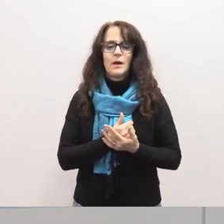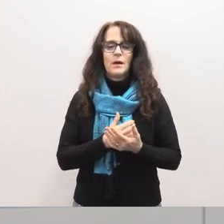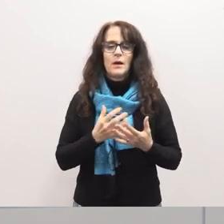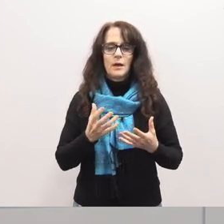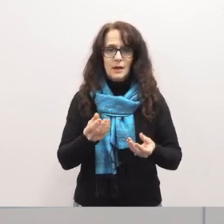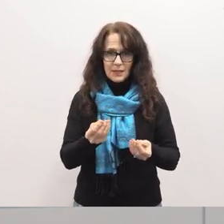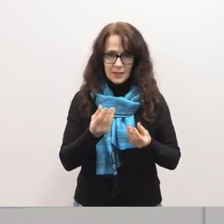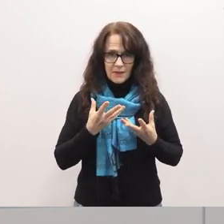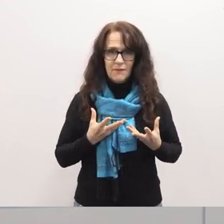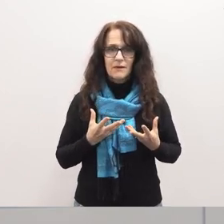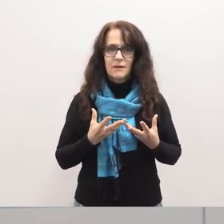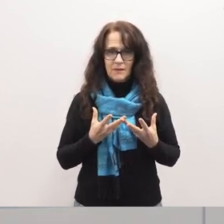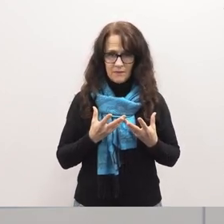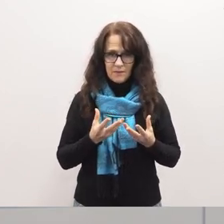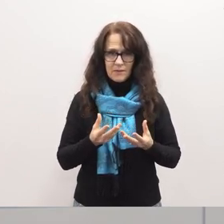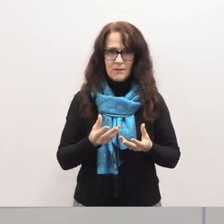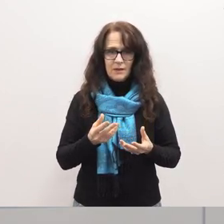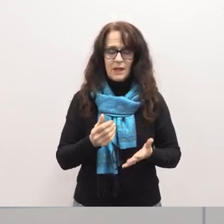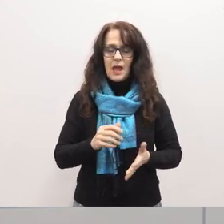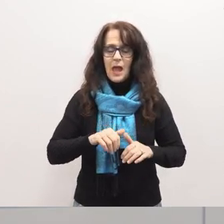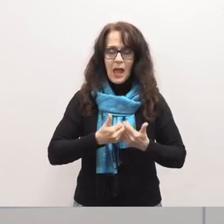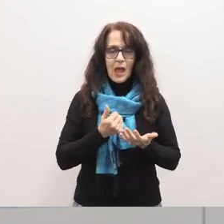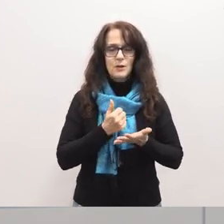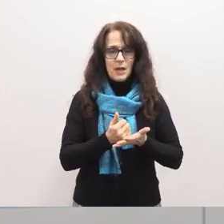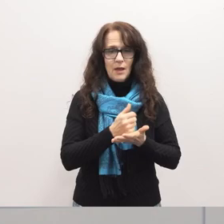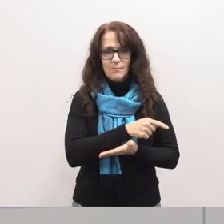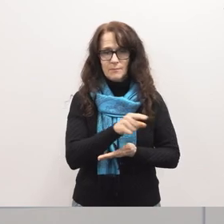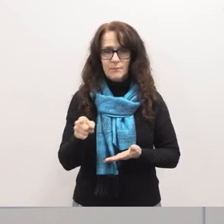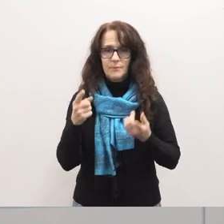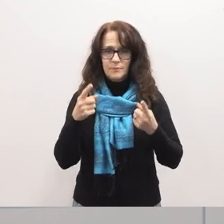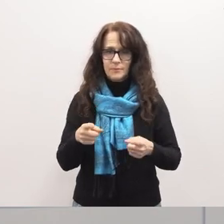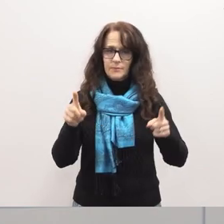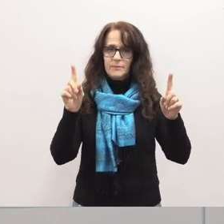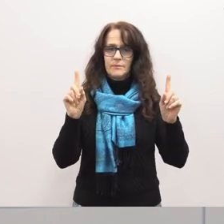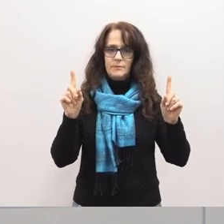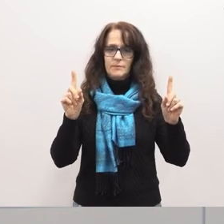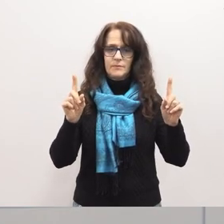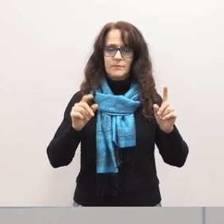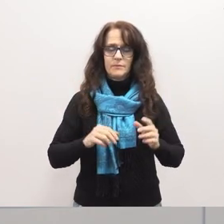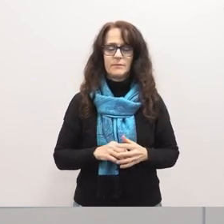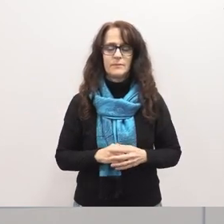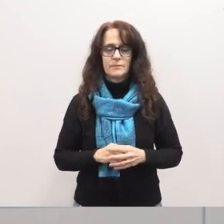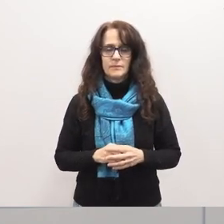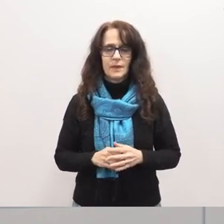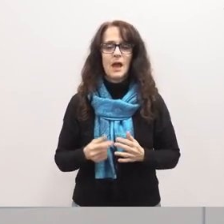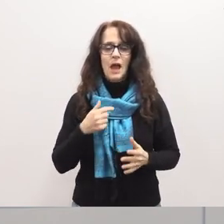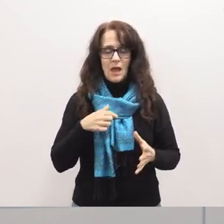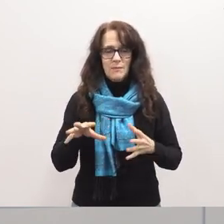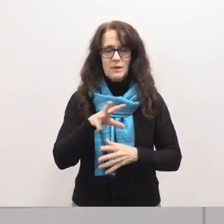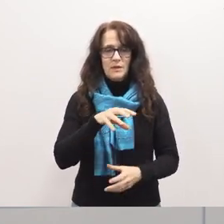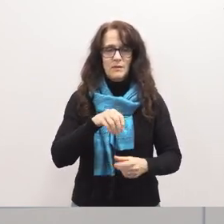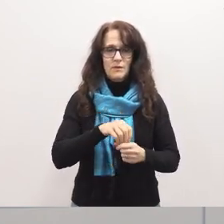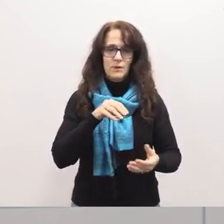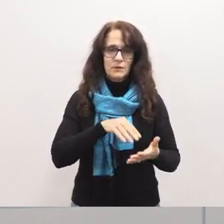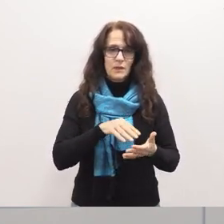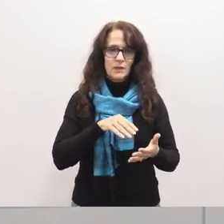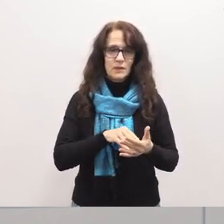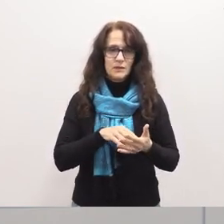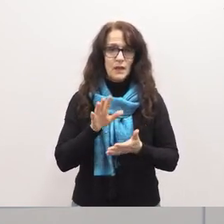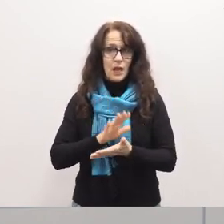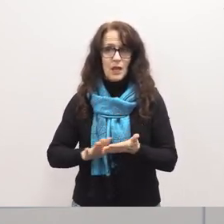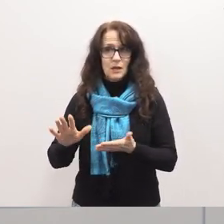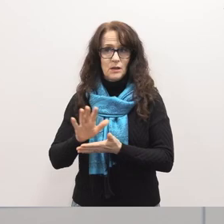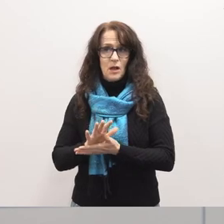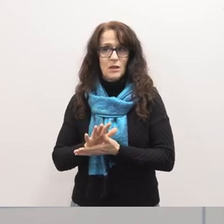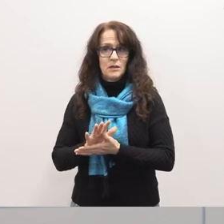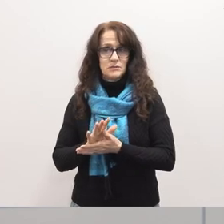information about how to help these students succeed. And I've been involved in studies when I was in college